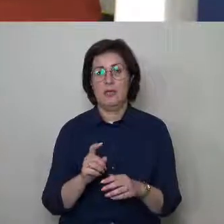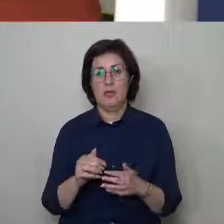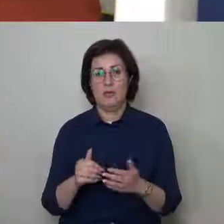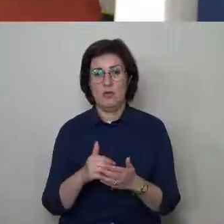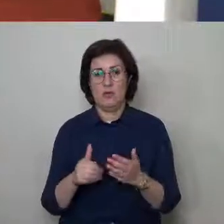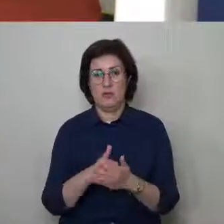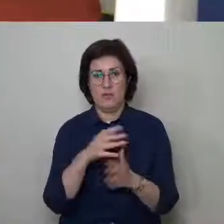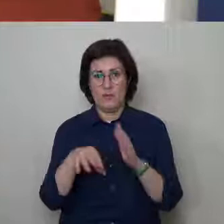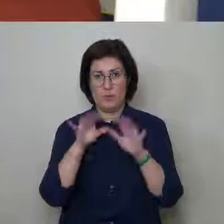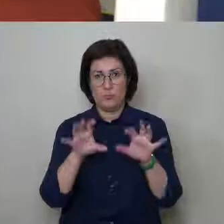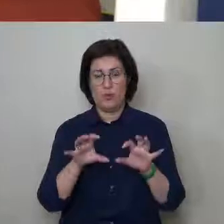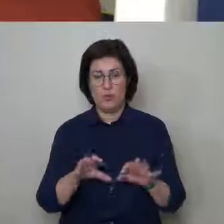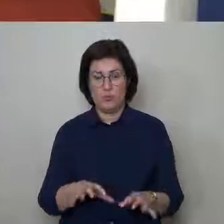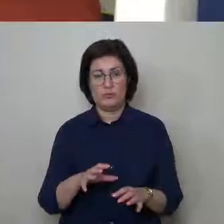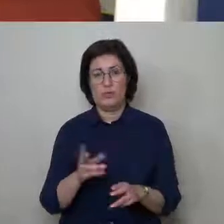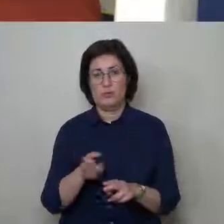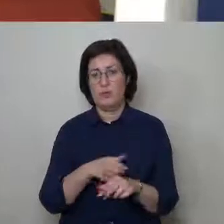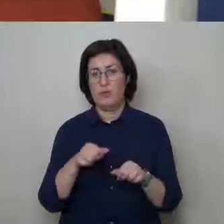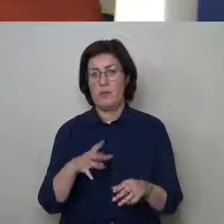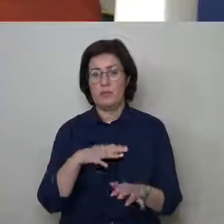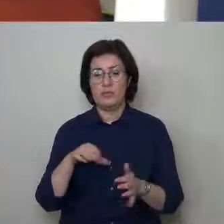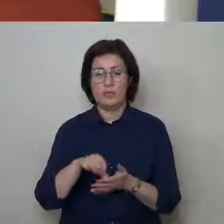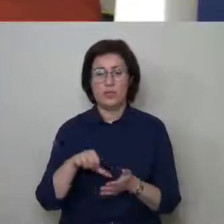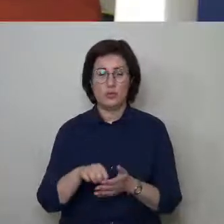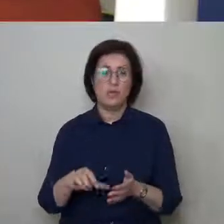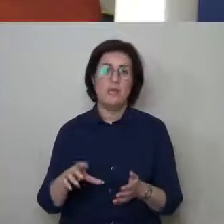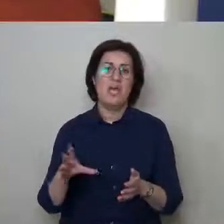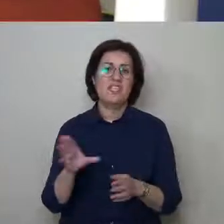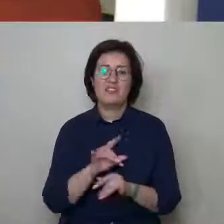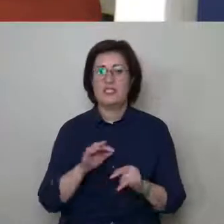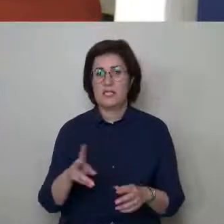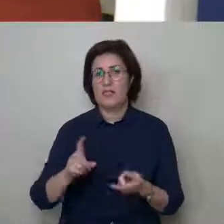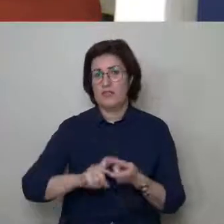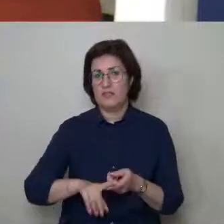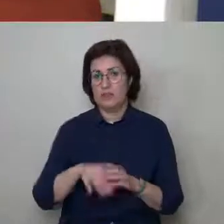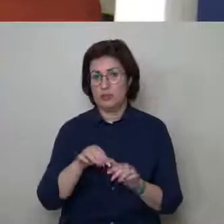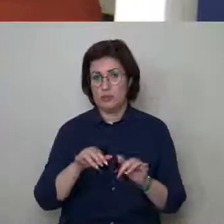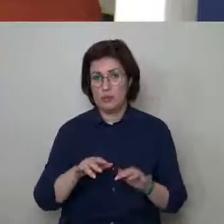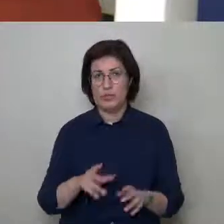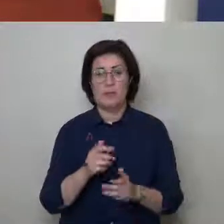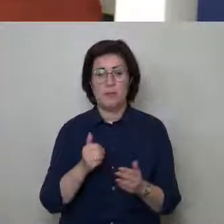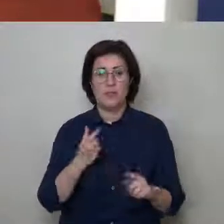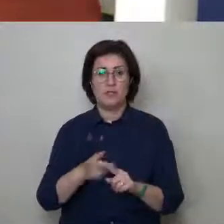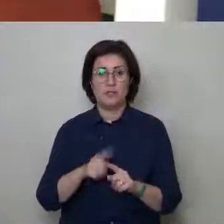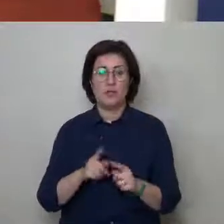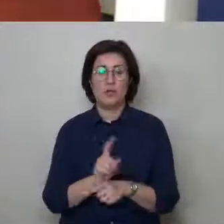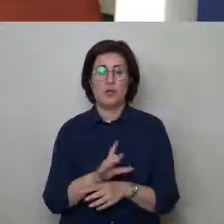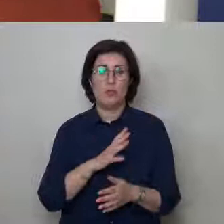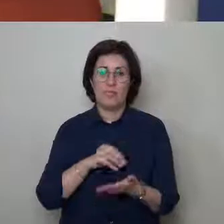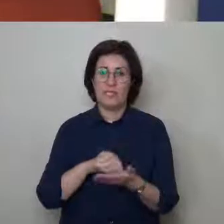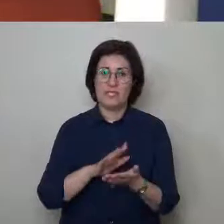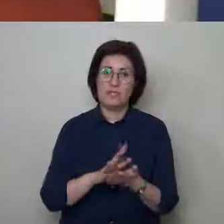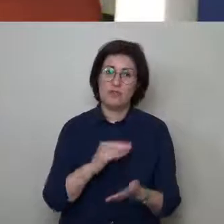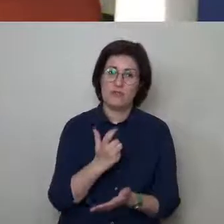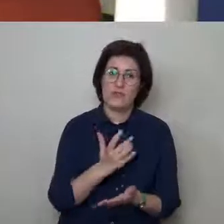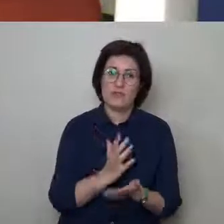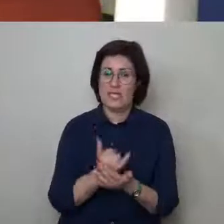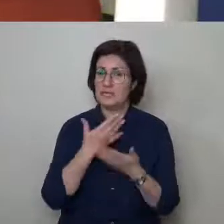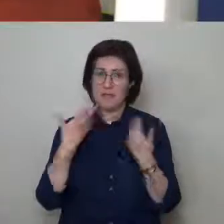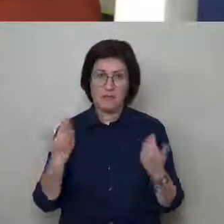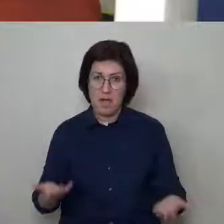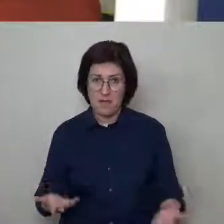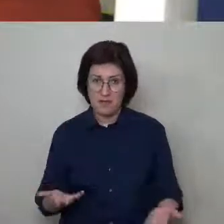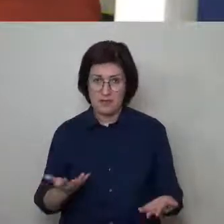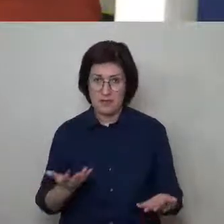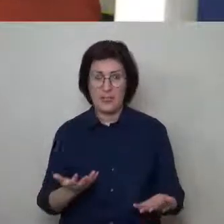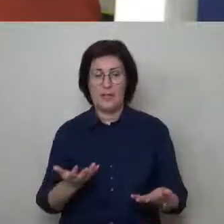and they no longer can be present at all the events related to the election process. Traditionally, it